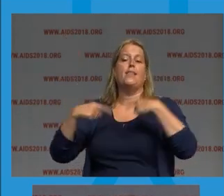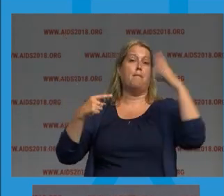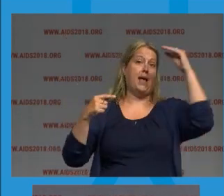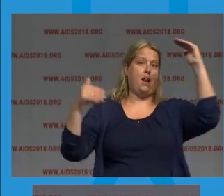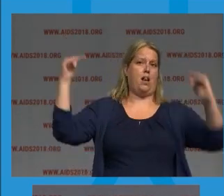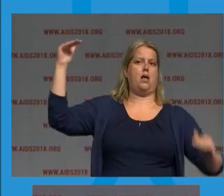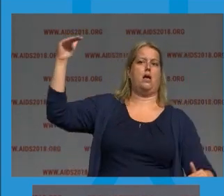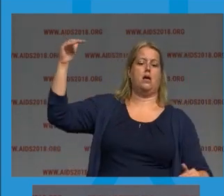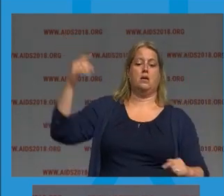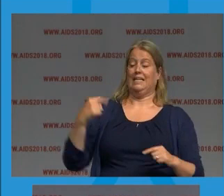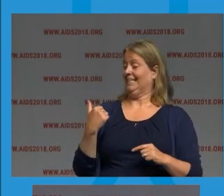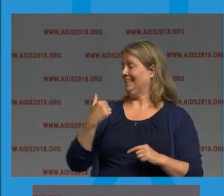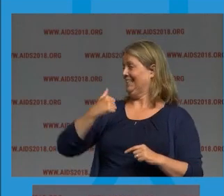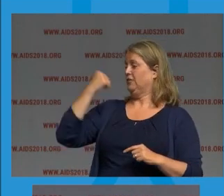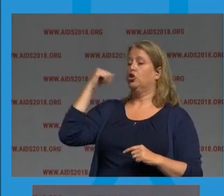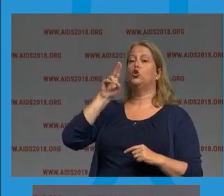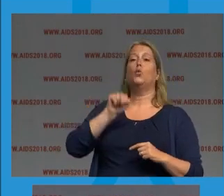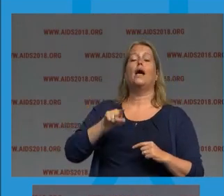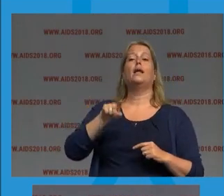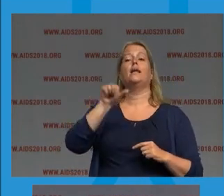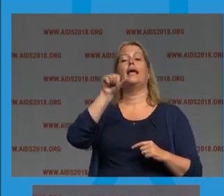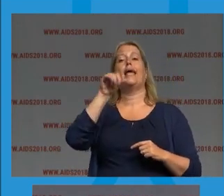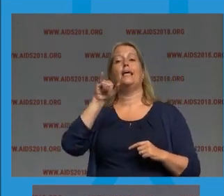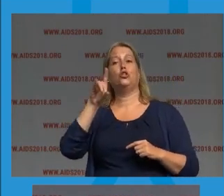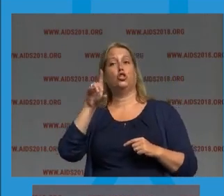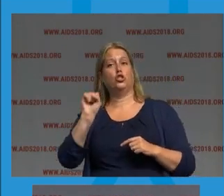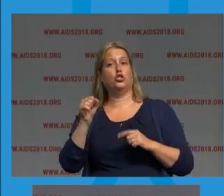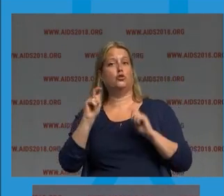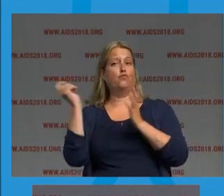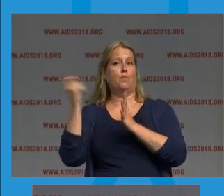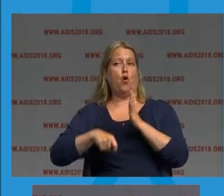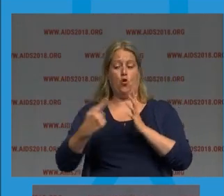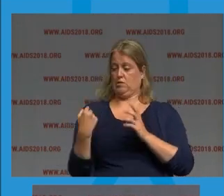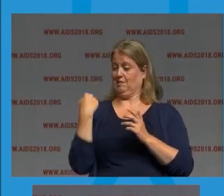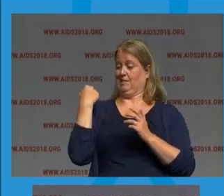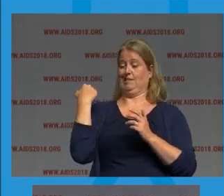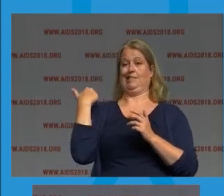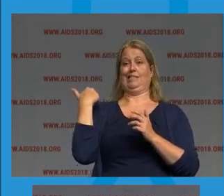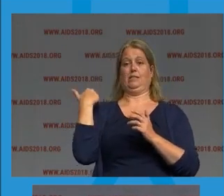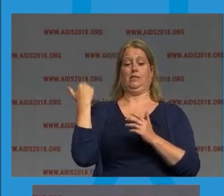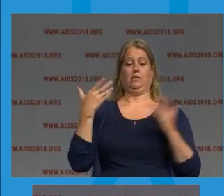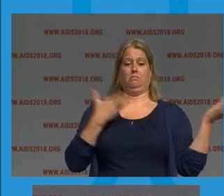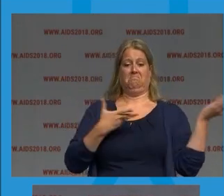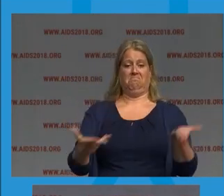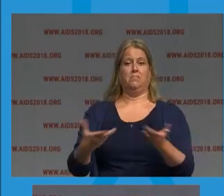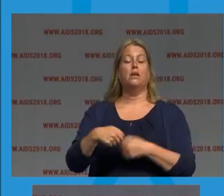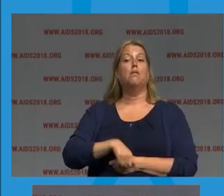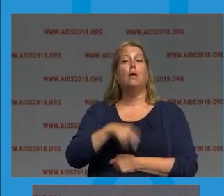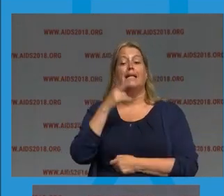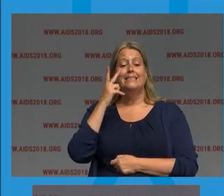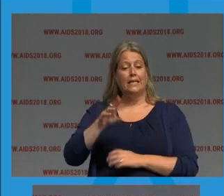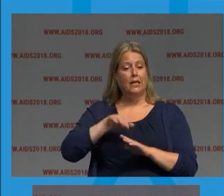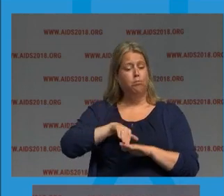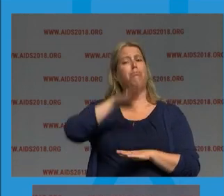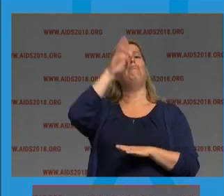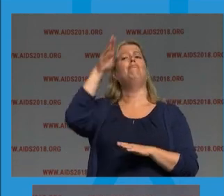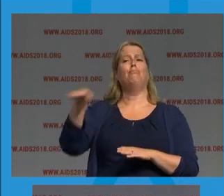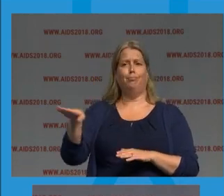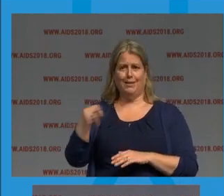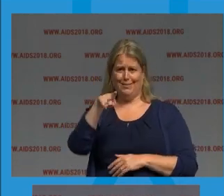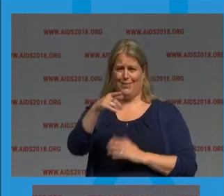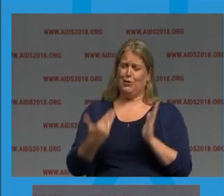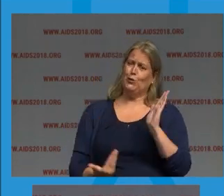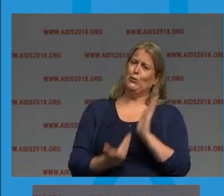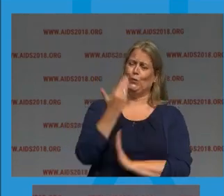data from the recently released UNAIDS report from the other day. And what you can see is that there remains this spike of new infections amongst